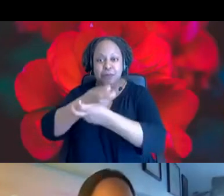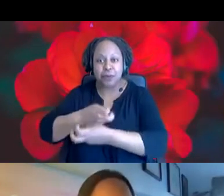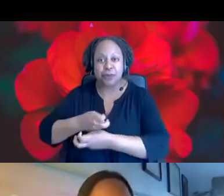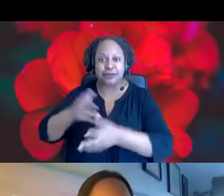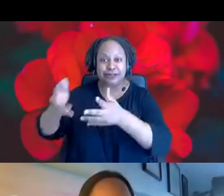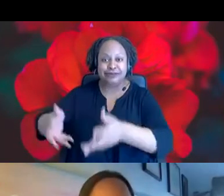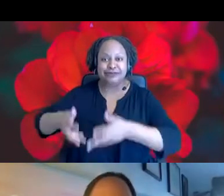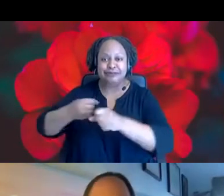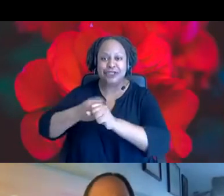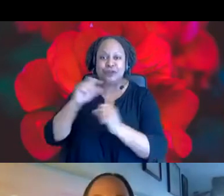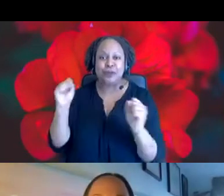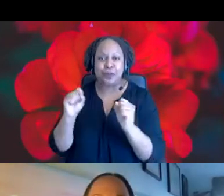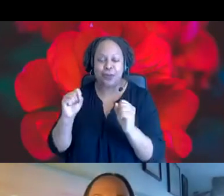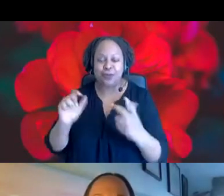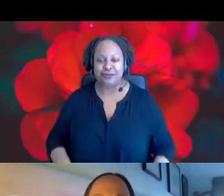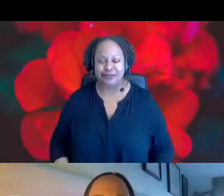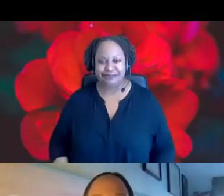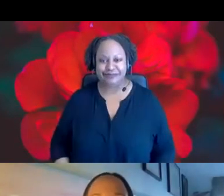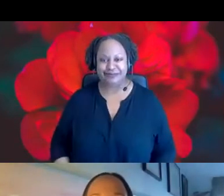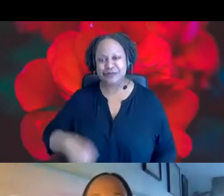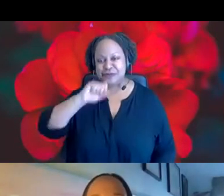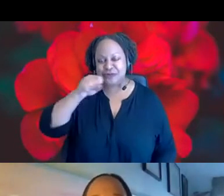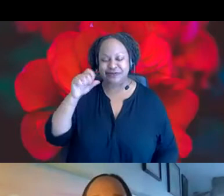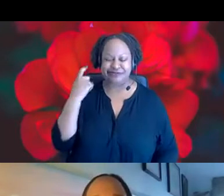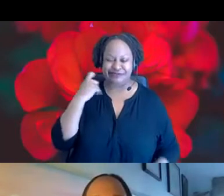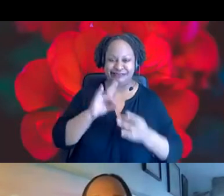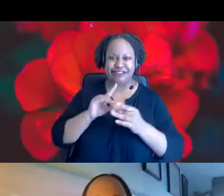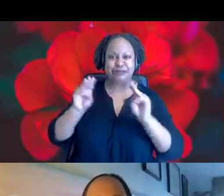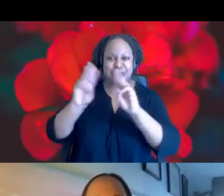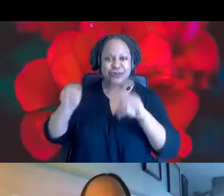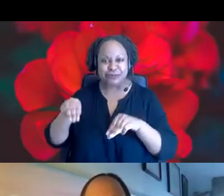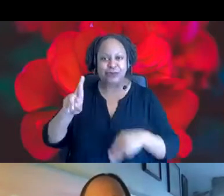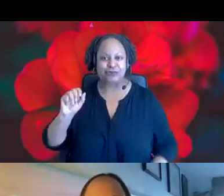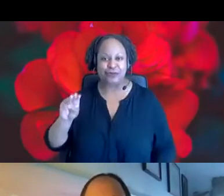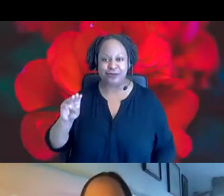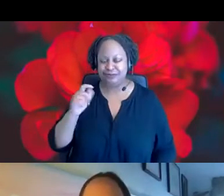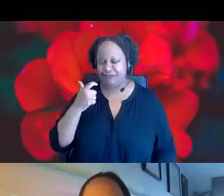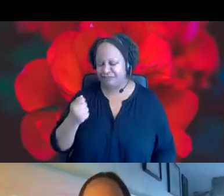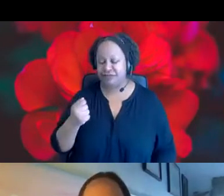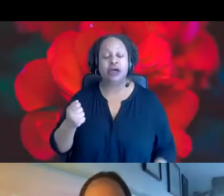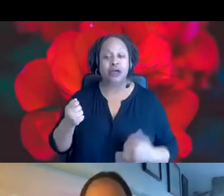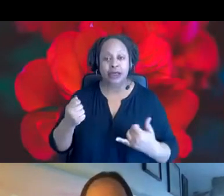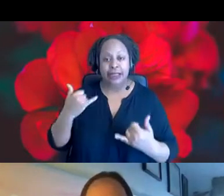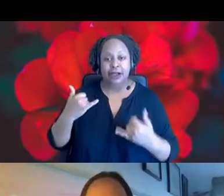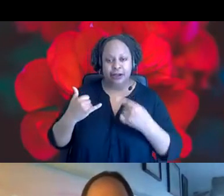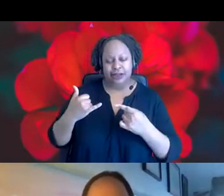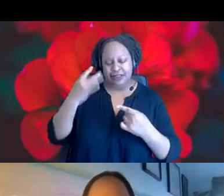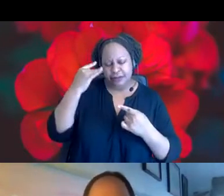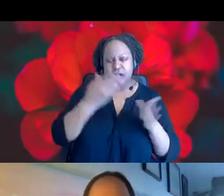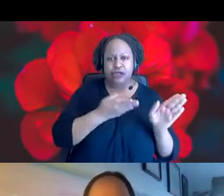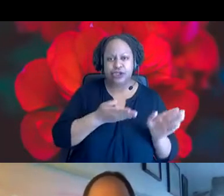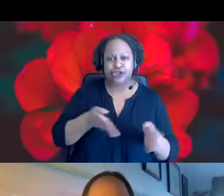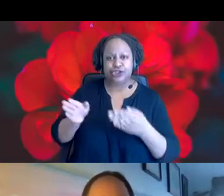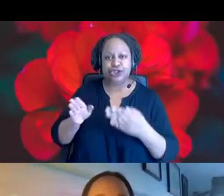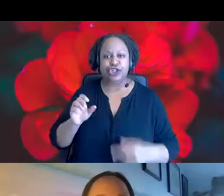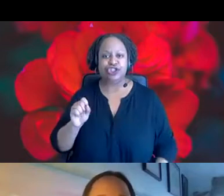amazing. I'm thinking about how to shift. I guess what watching things on digital has taught me